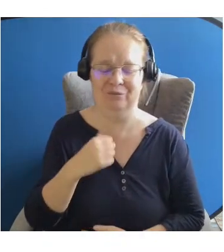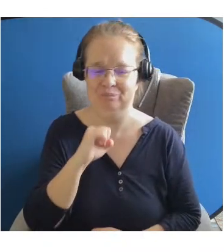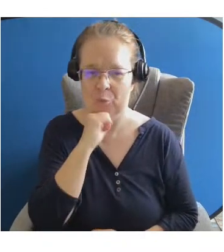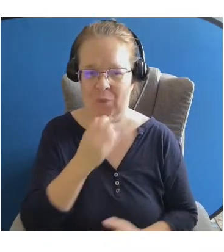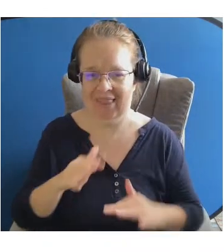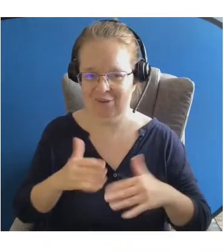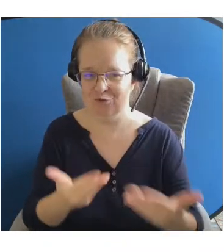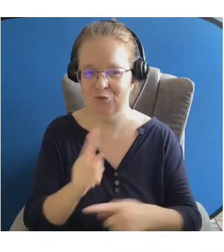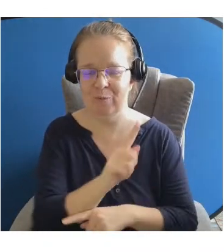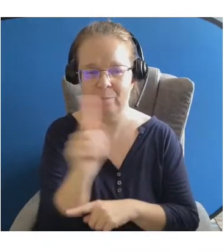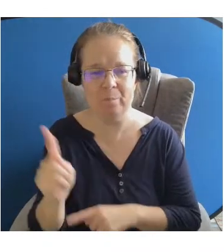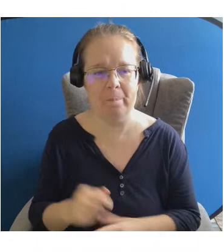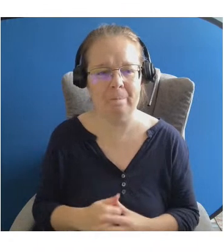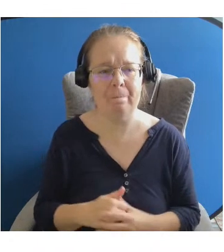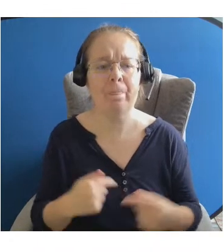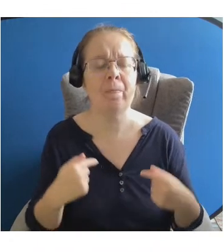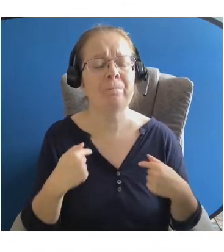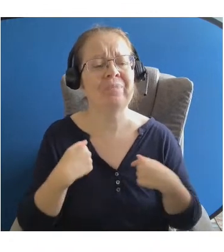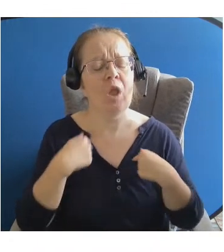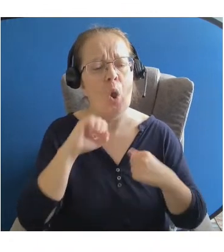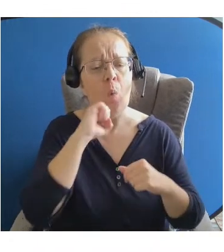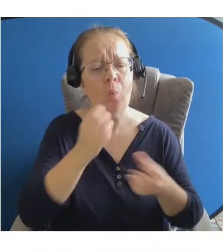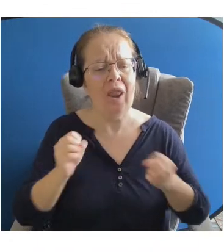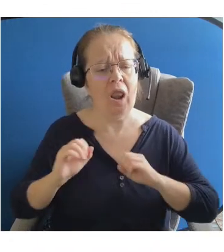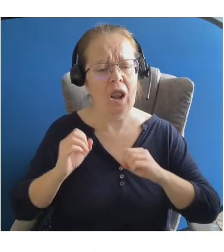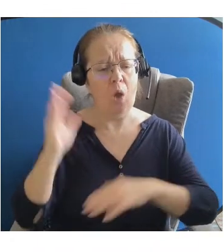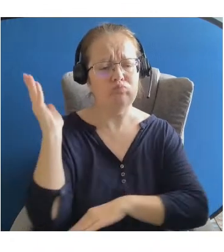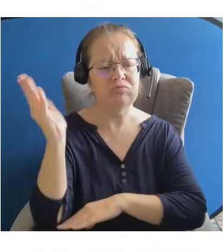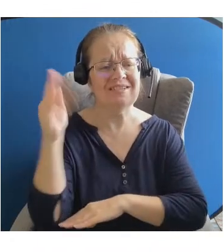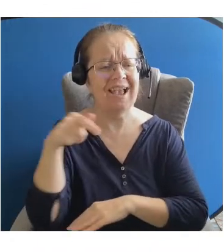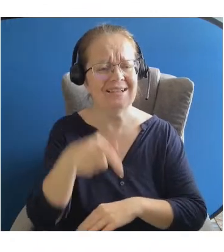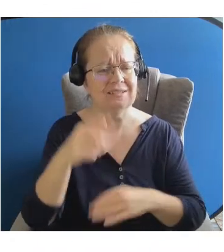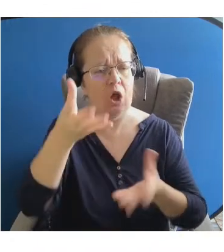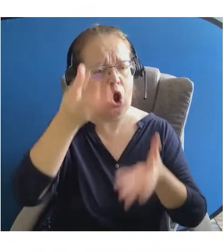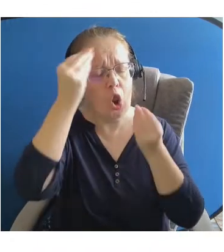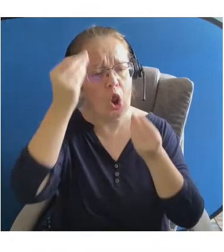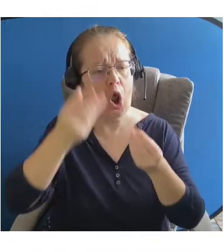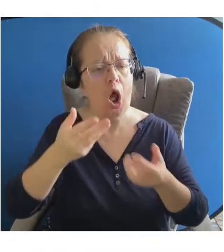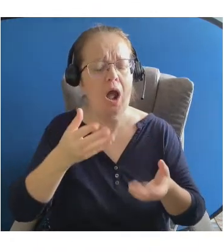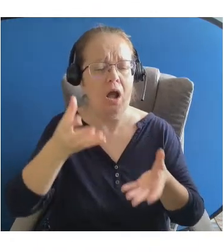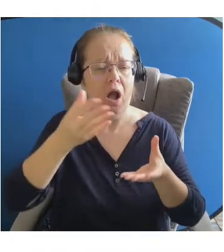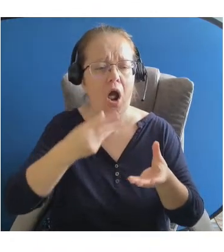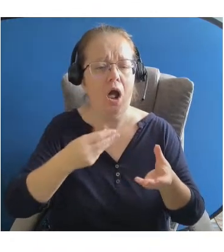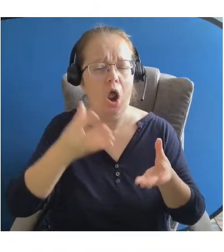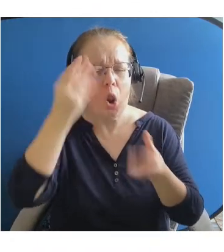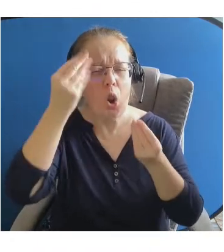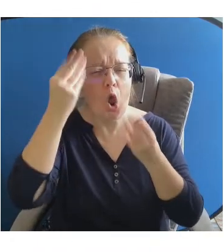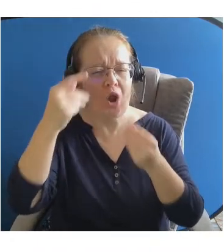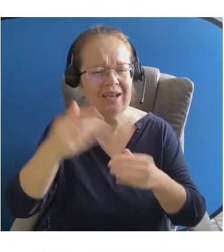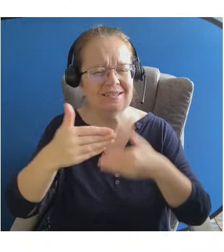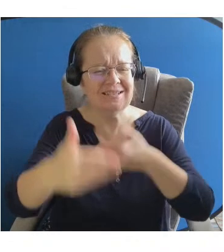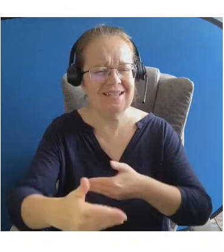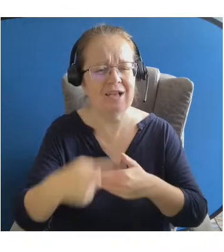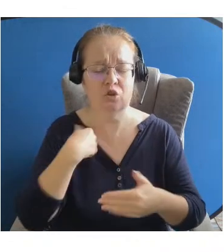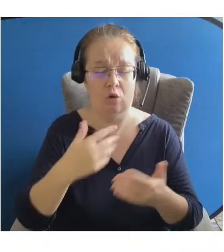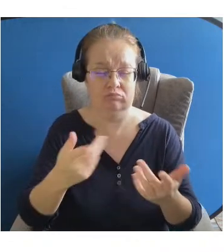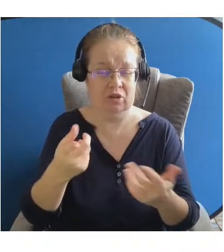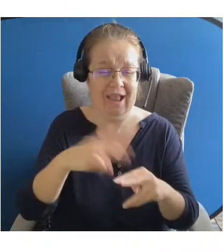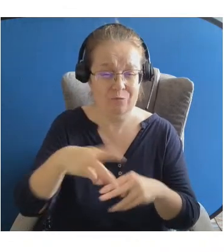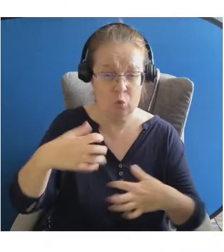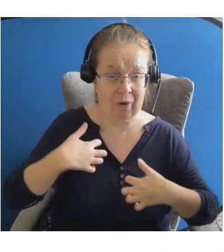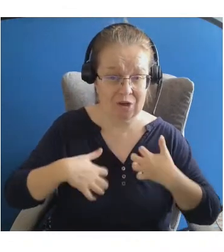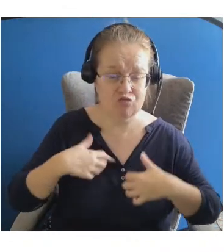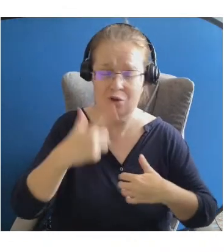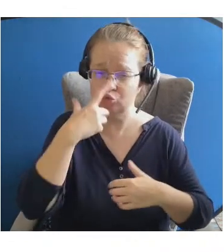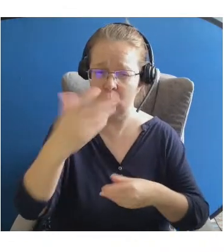lunch and learn session later on today, so would really strongly encourage people to join that session if